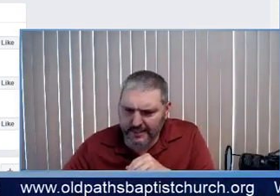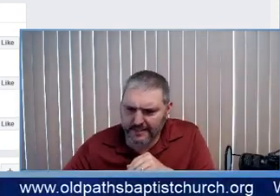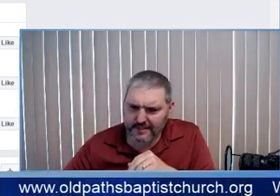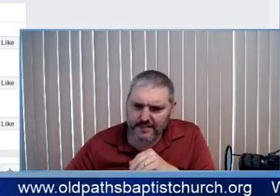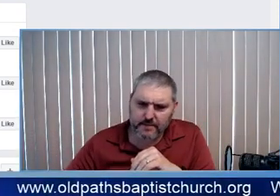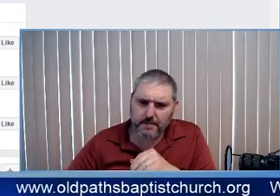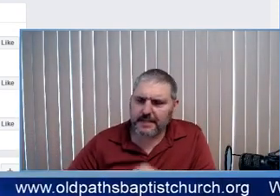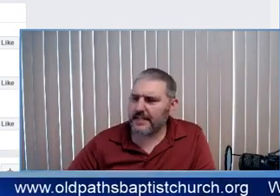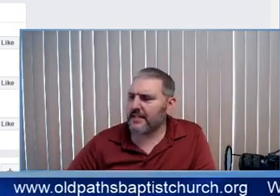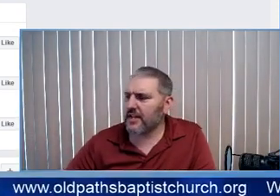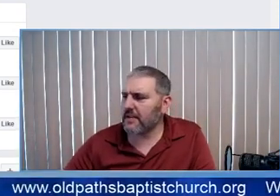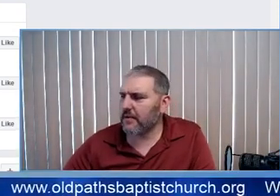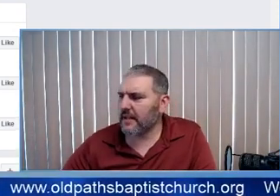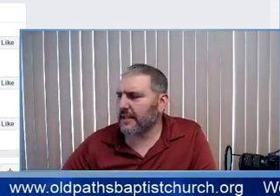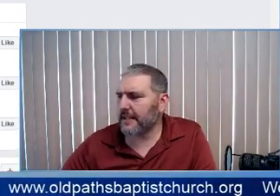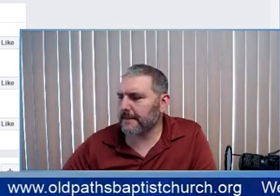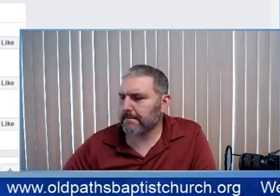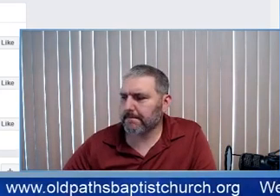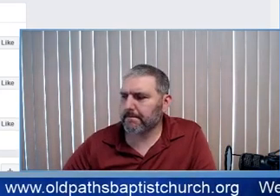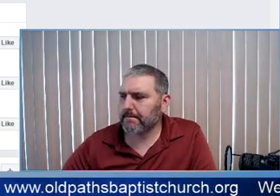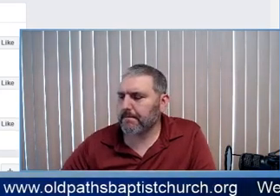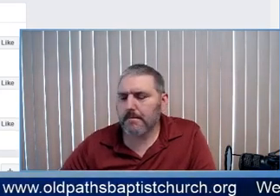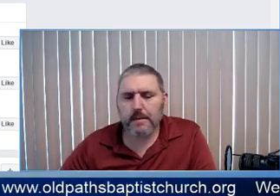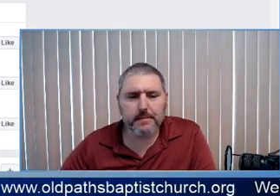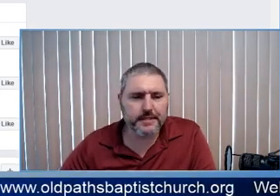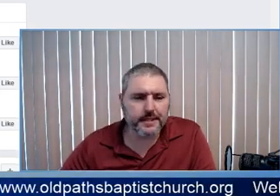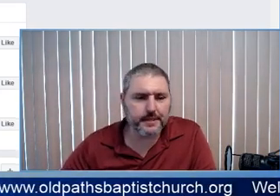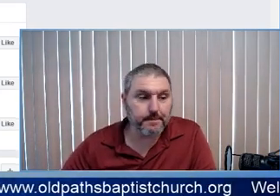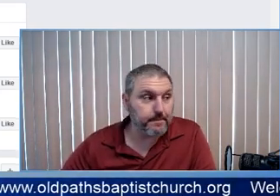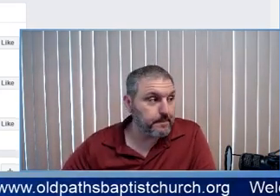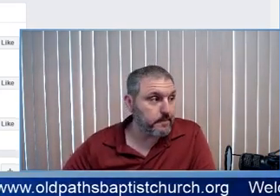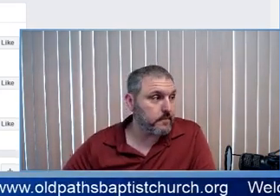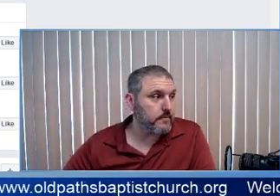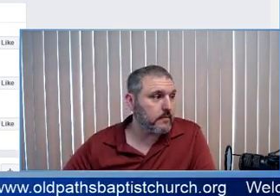should be somewhere by the end of January, I think. But